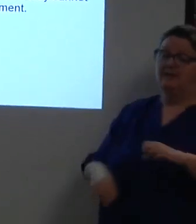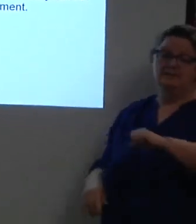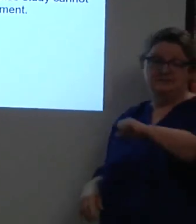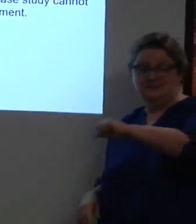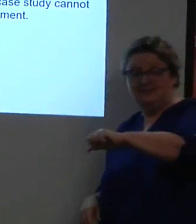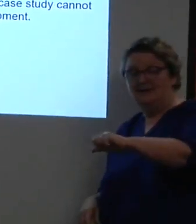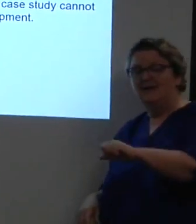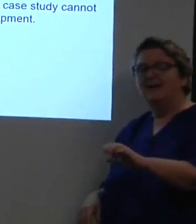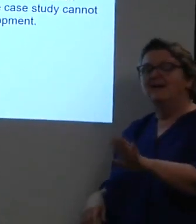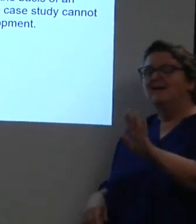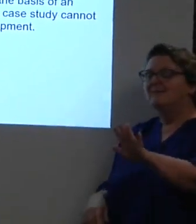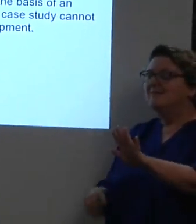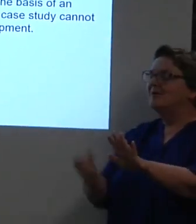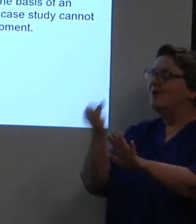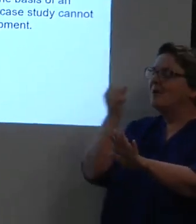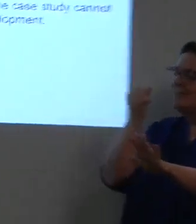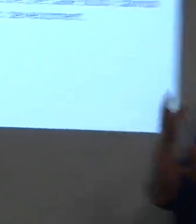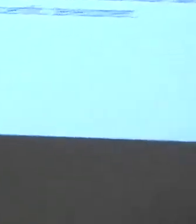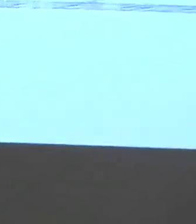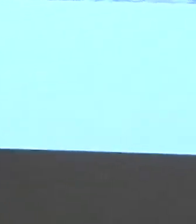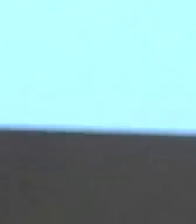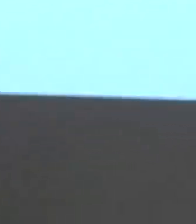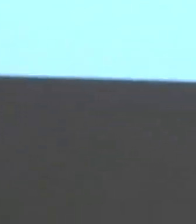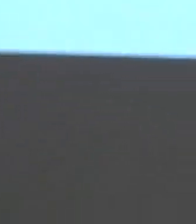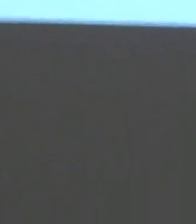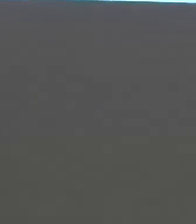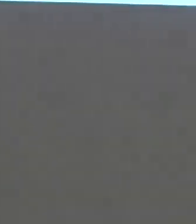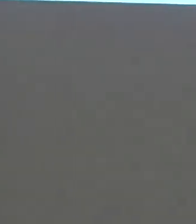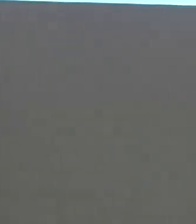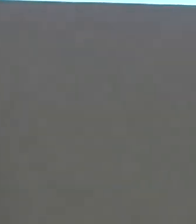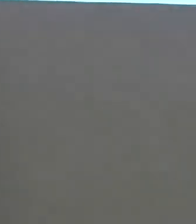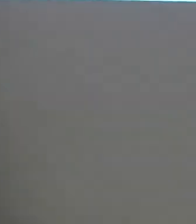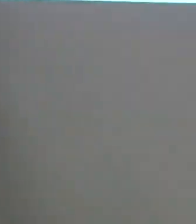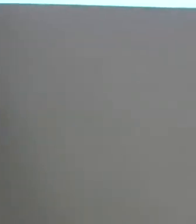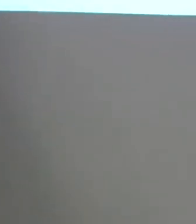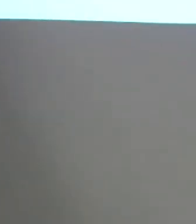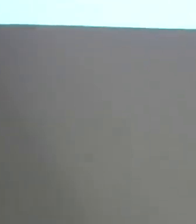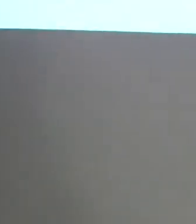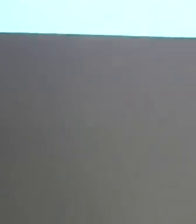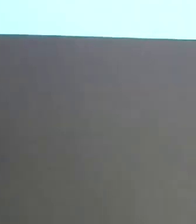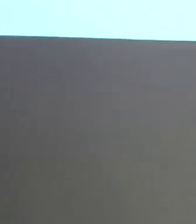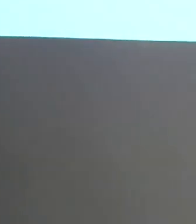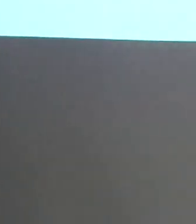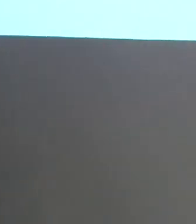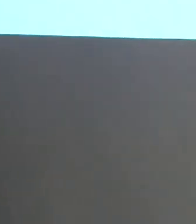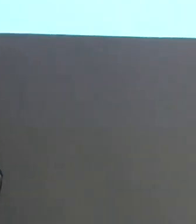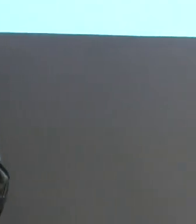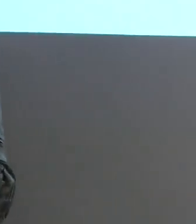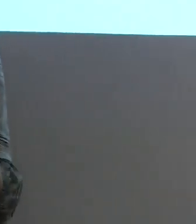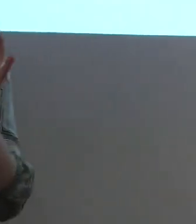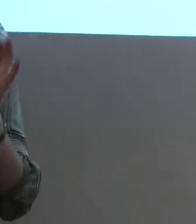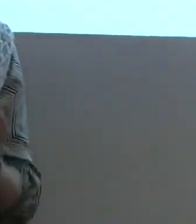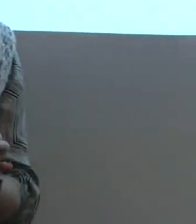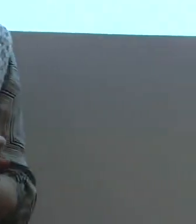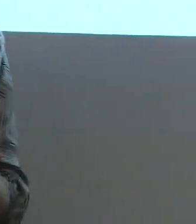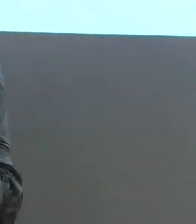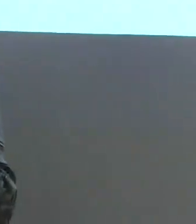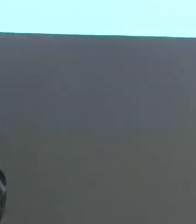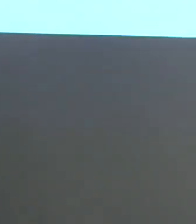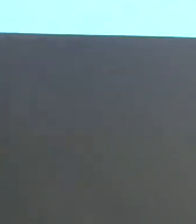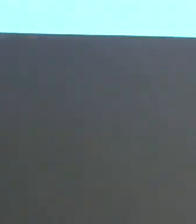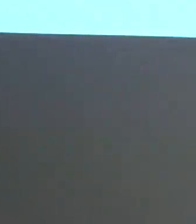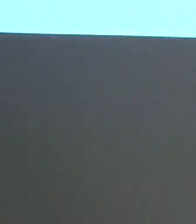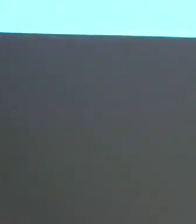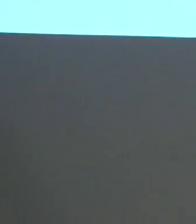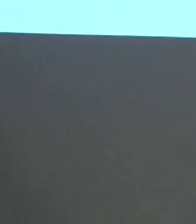of valuable reasons to walk through one case. So the argument is that by looking really closely at one story, we